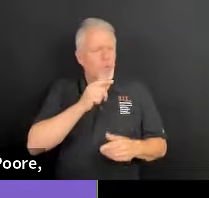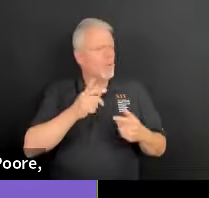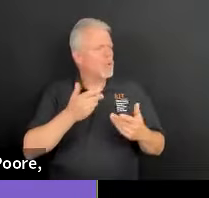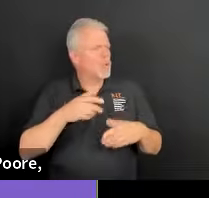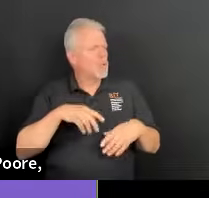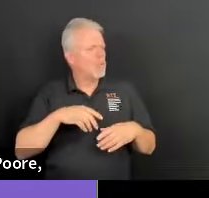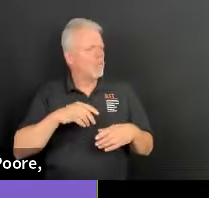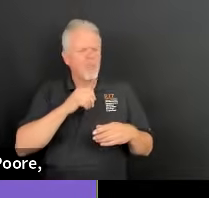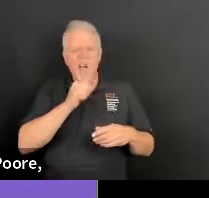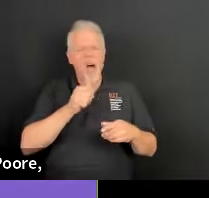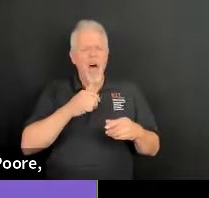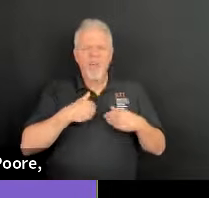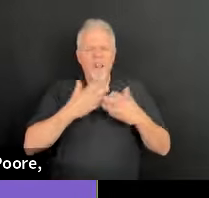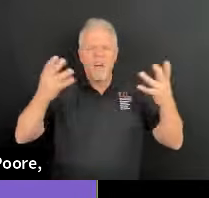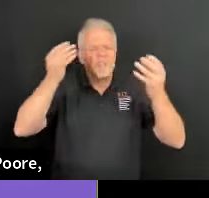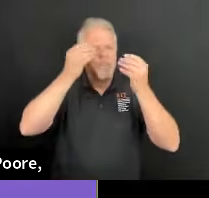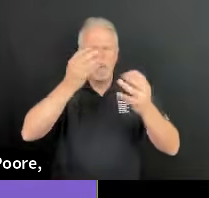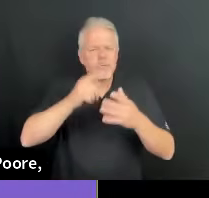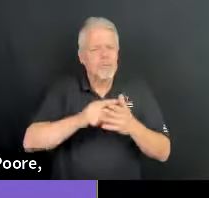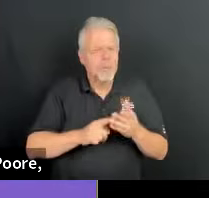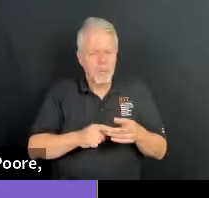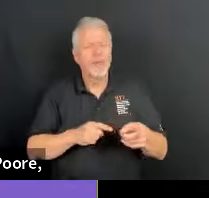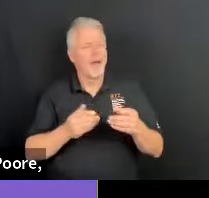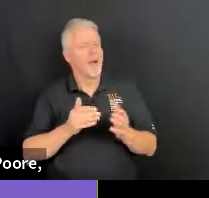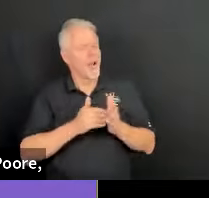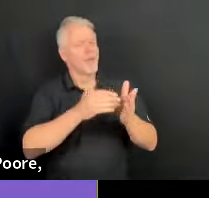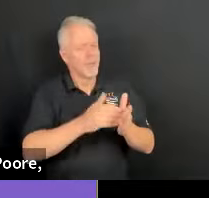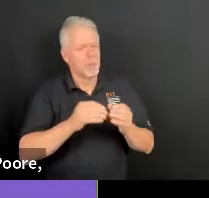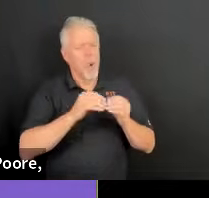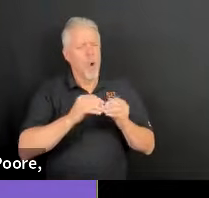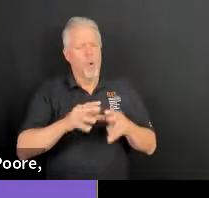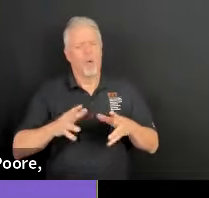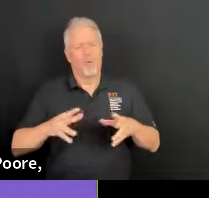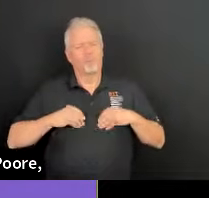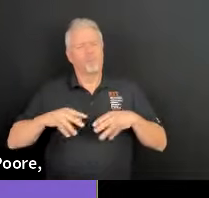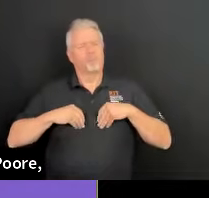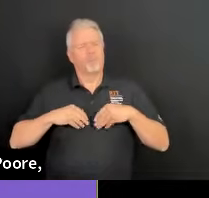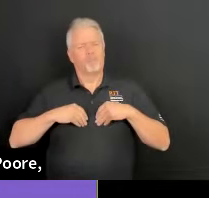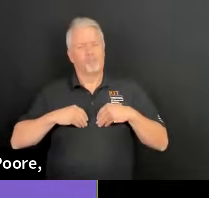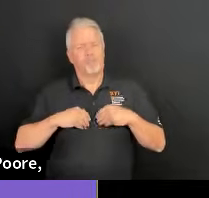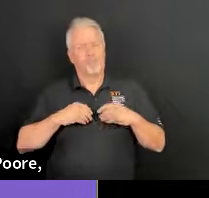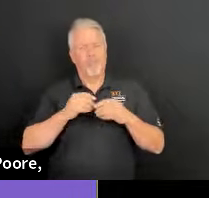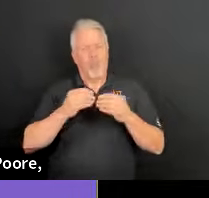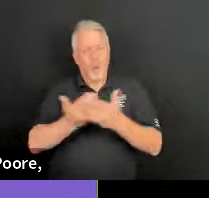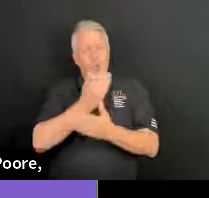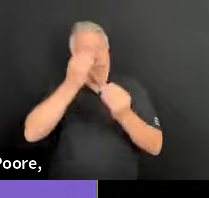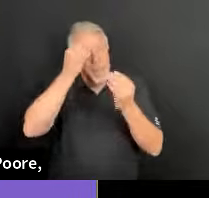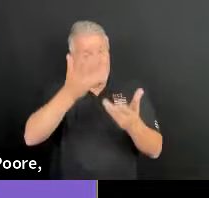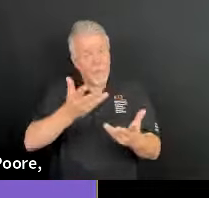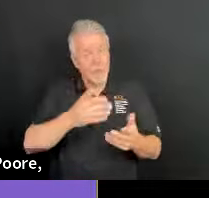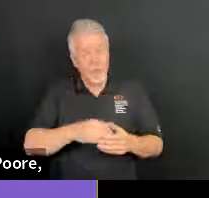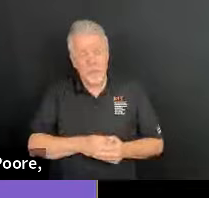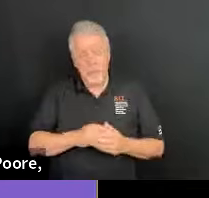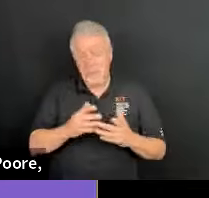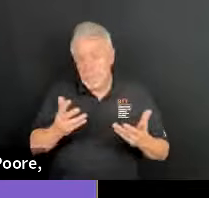did notice that trend. There are those who tend to, perhaps they don't have a lot of information. They're